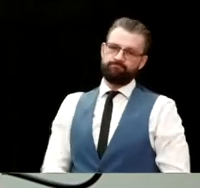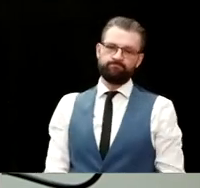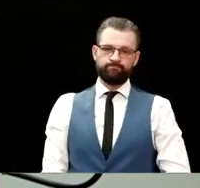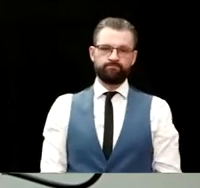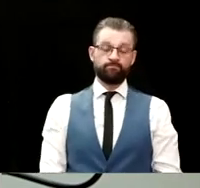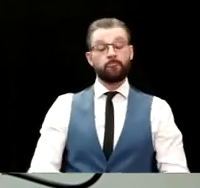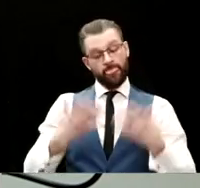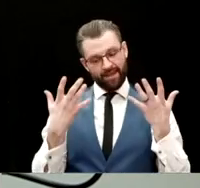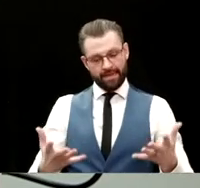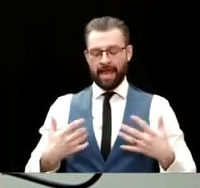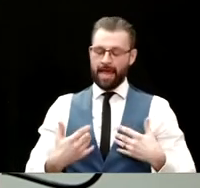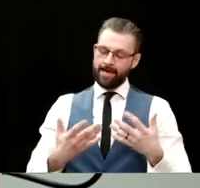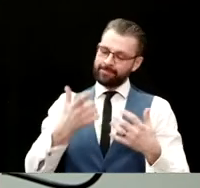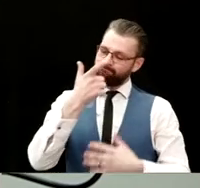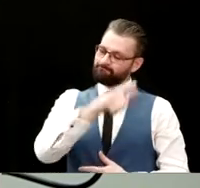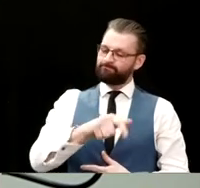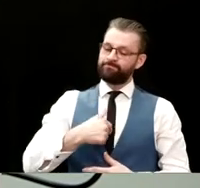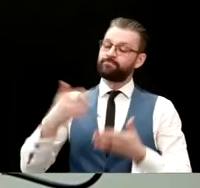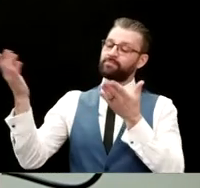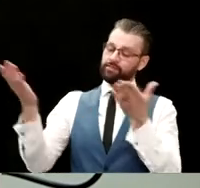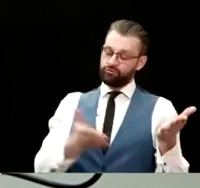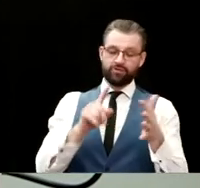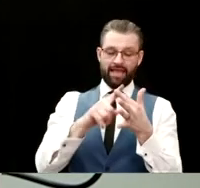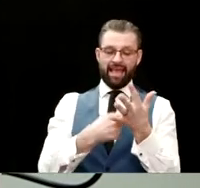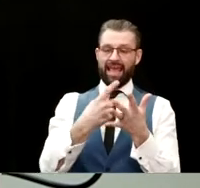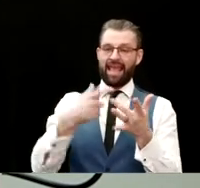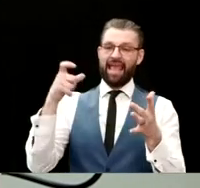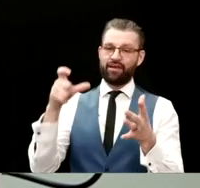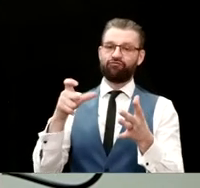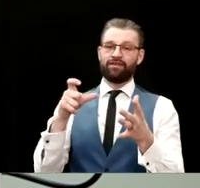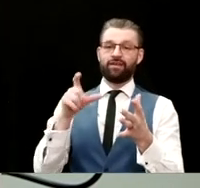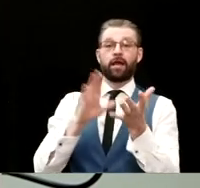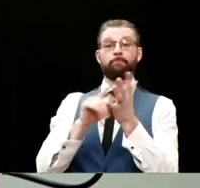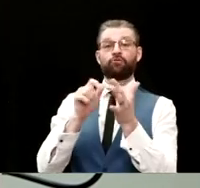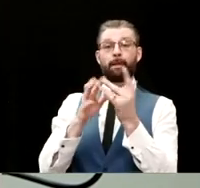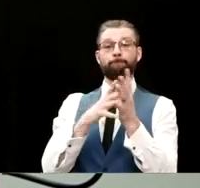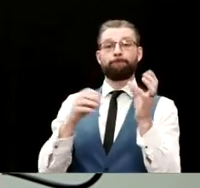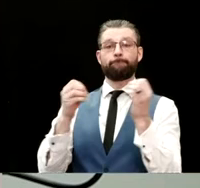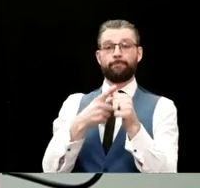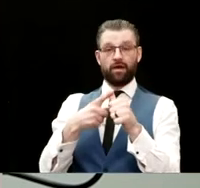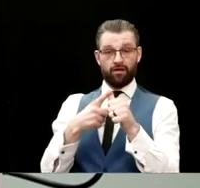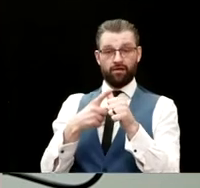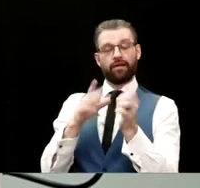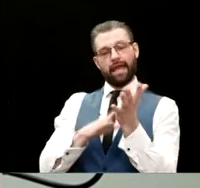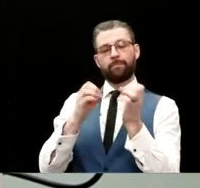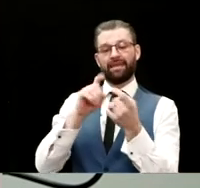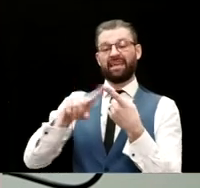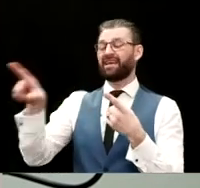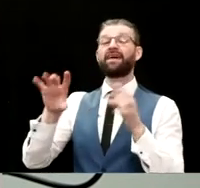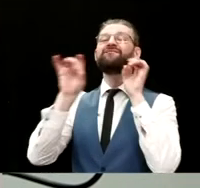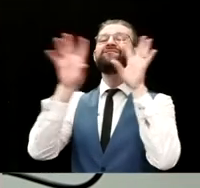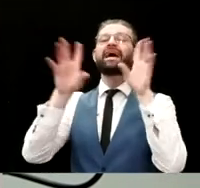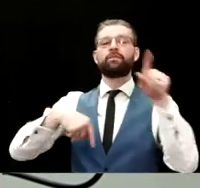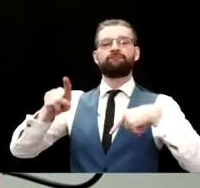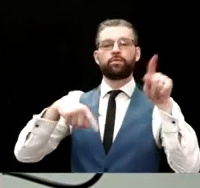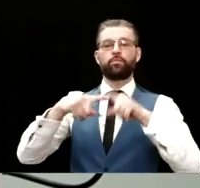And now it is my honor to introduce Eric Marangwa, MBE. Eric was a famous international